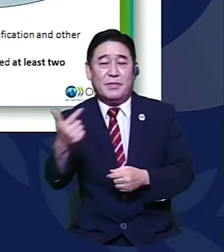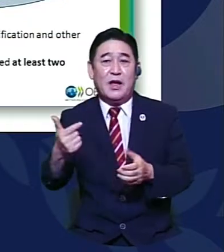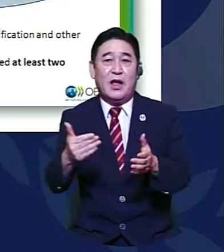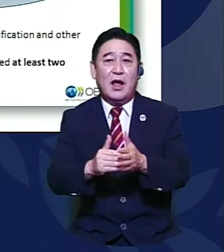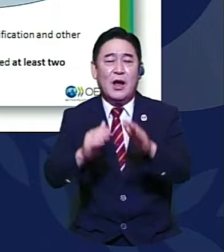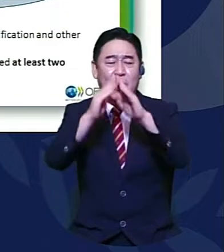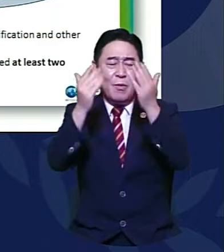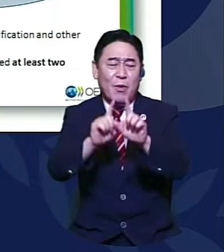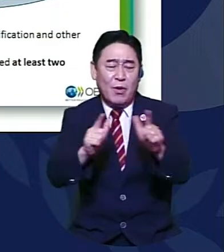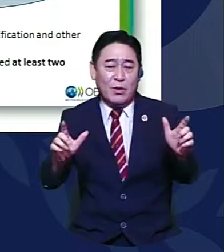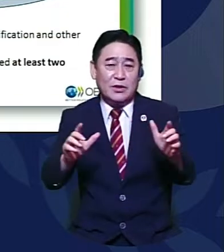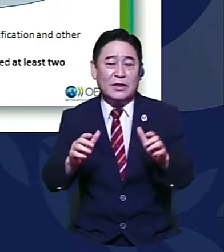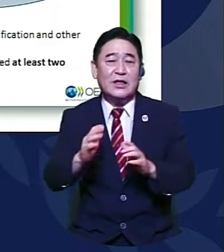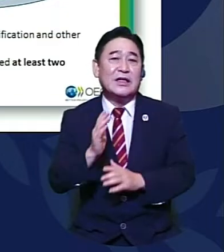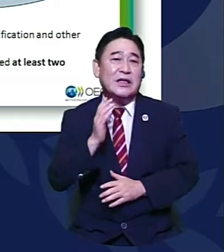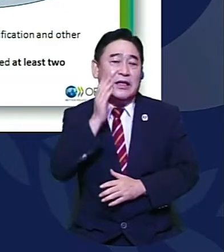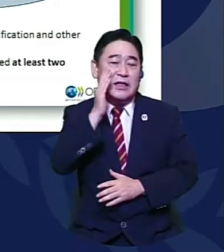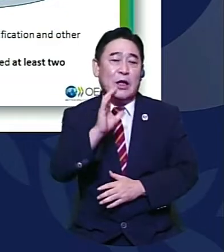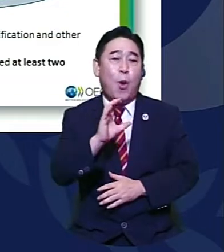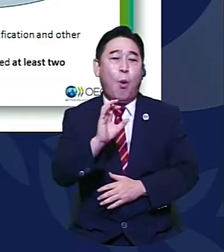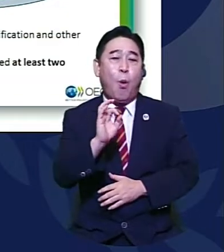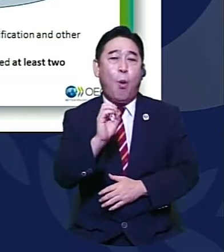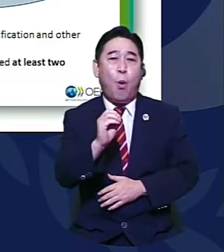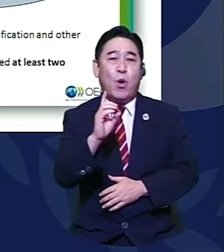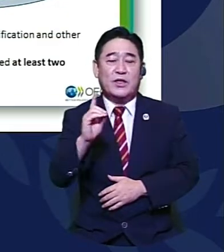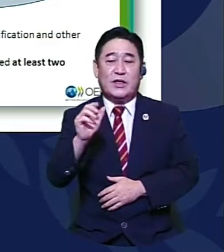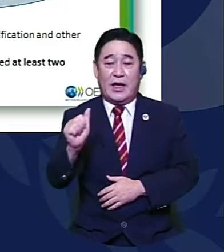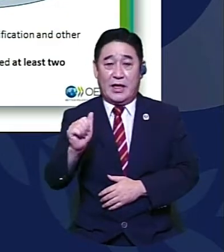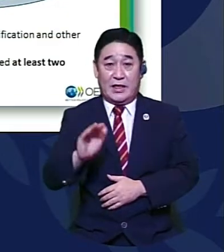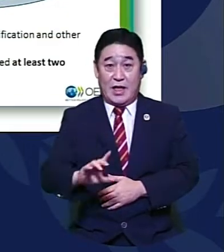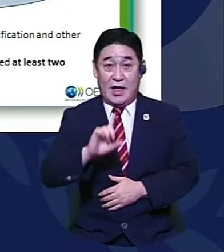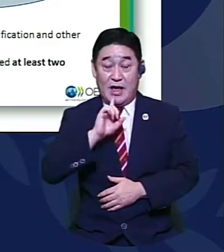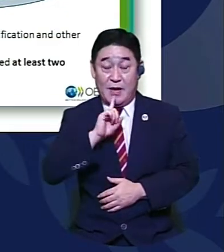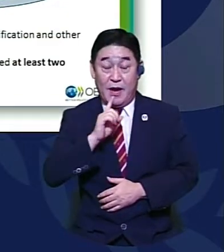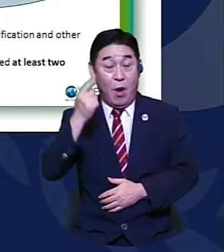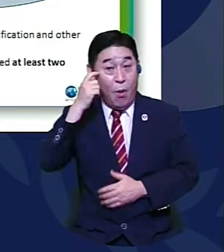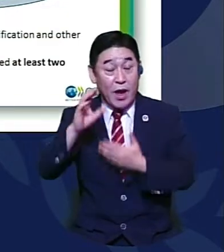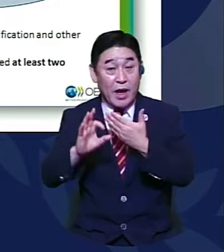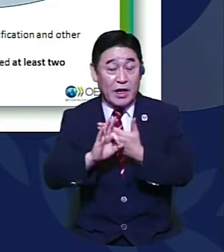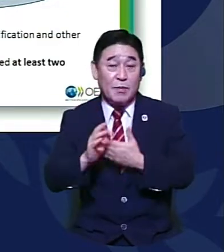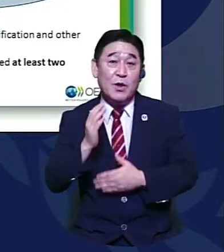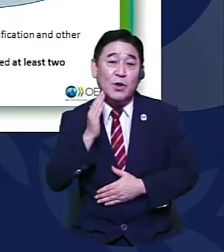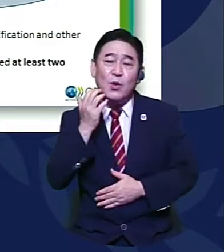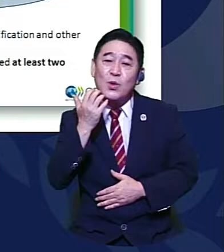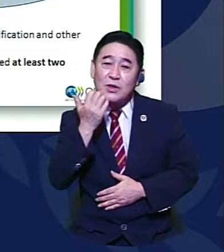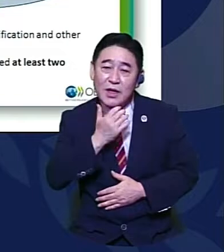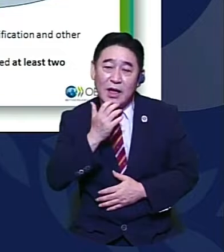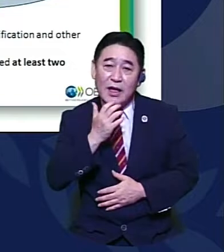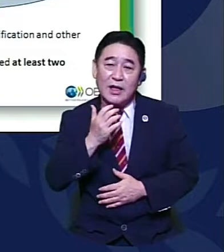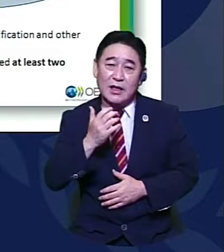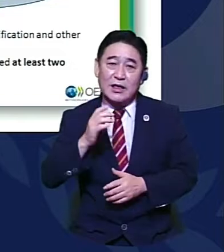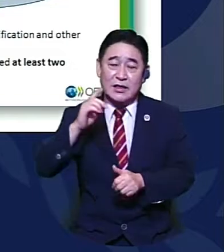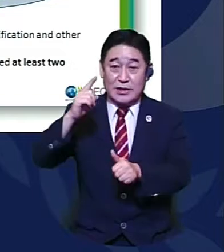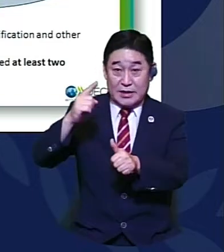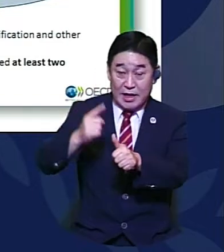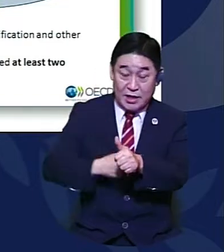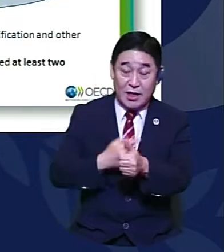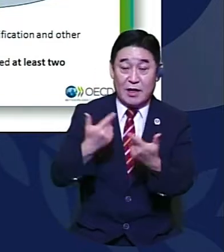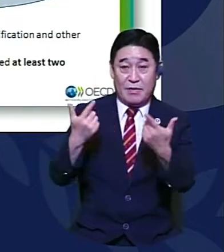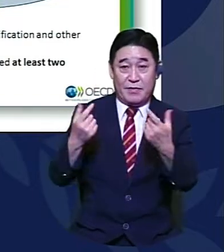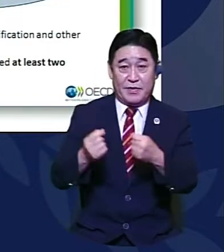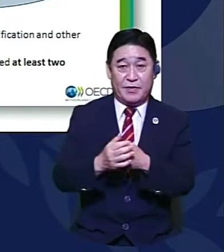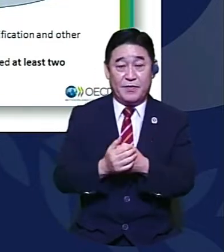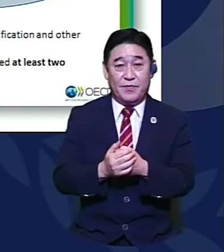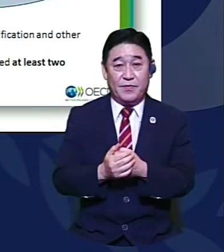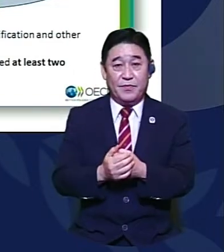ODA, if only because green is definitely the term, not only in our name, Green